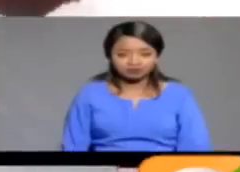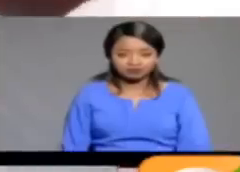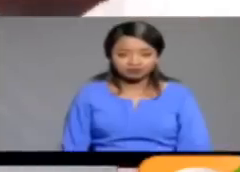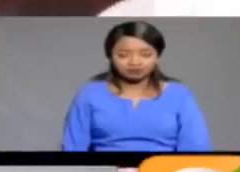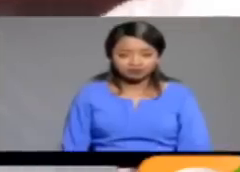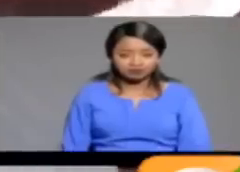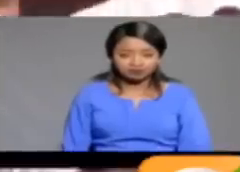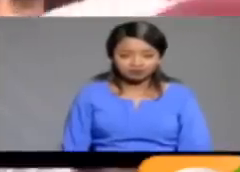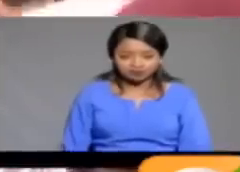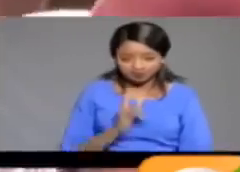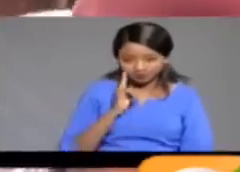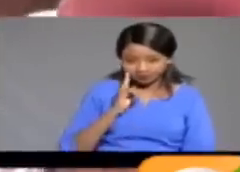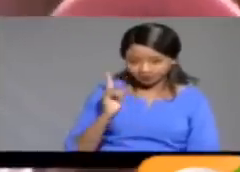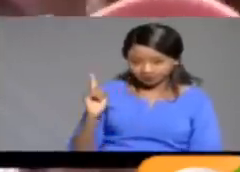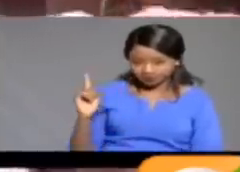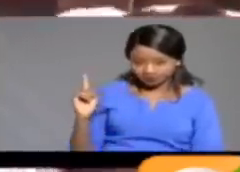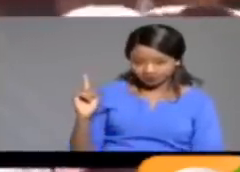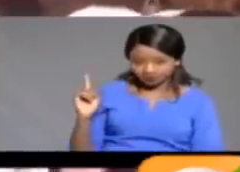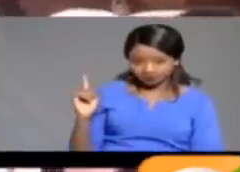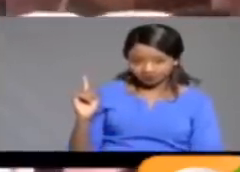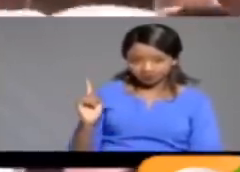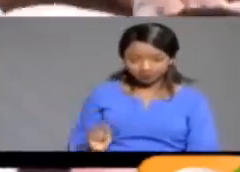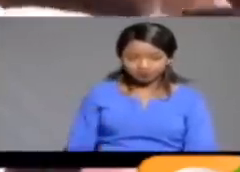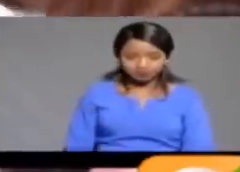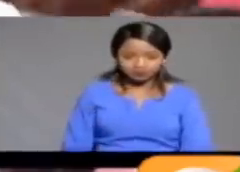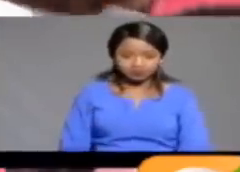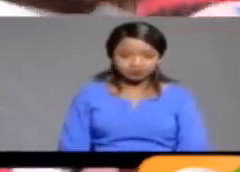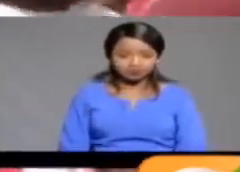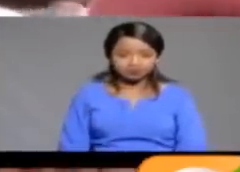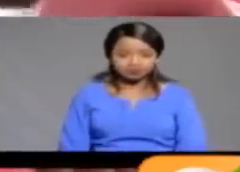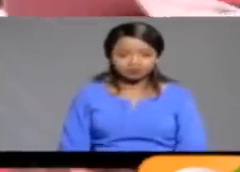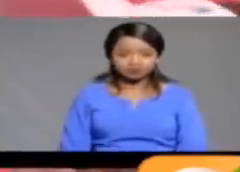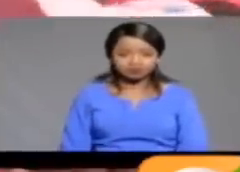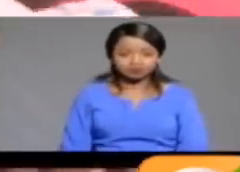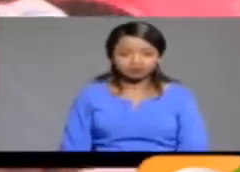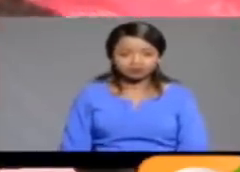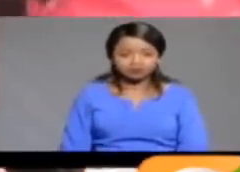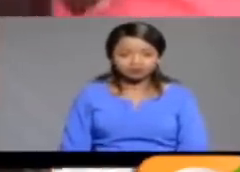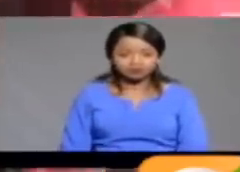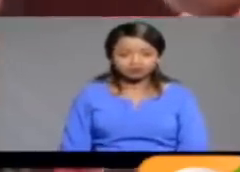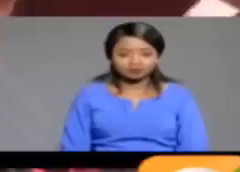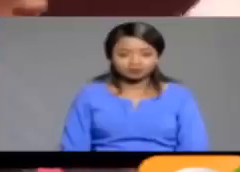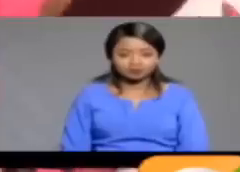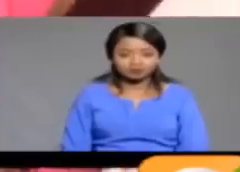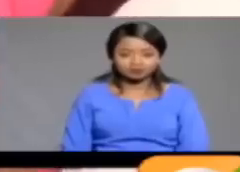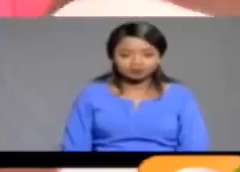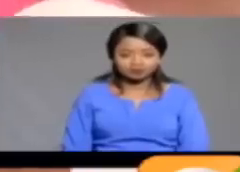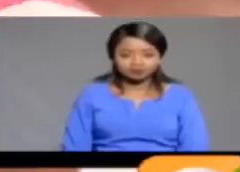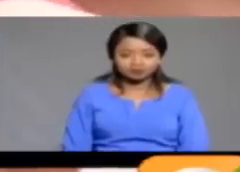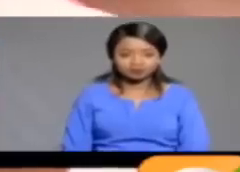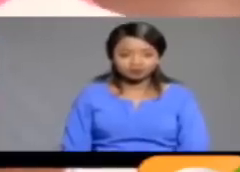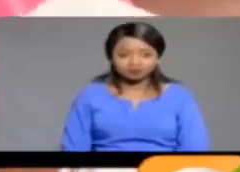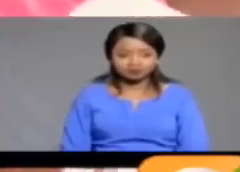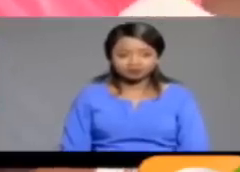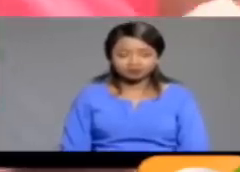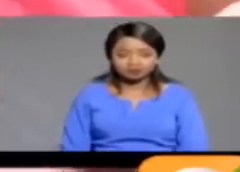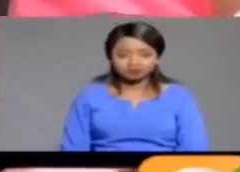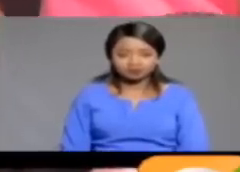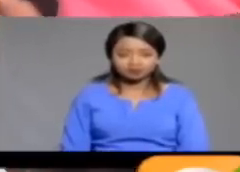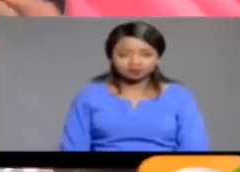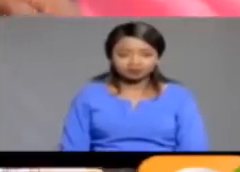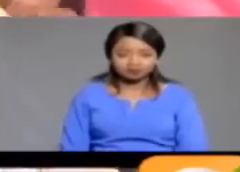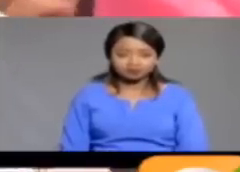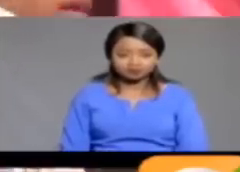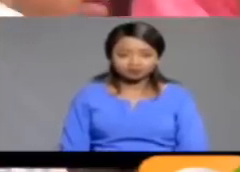Damera ireko itireke. Nimwadete huruka muti mwadete. Namamwadete. Namo mosho